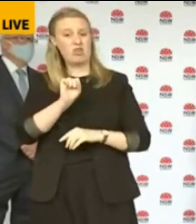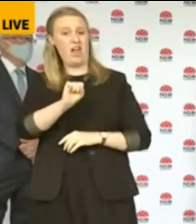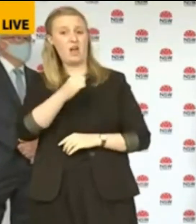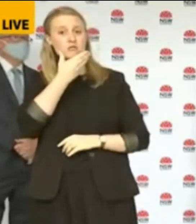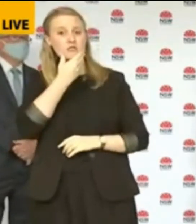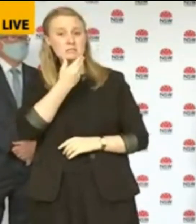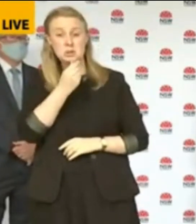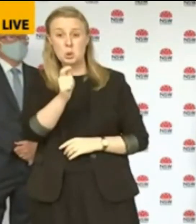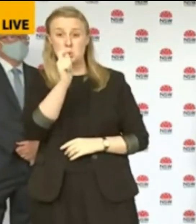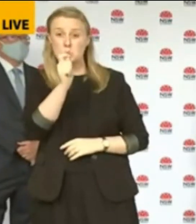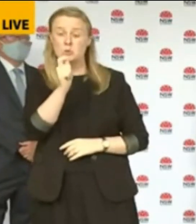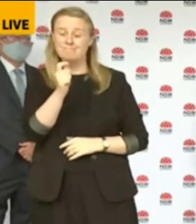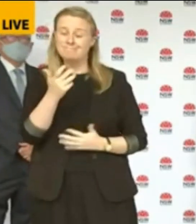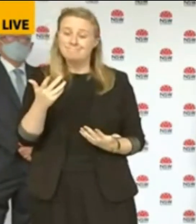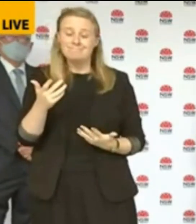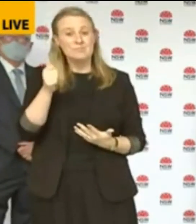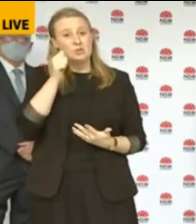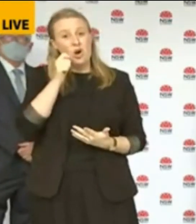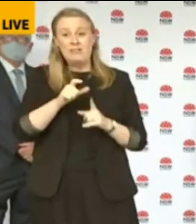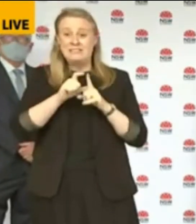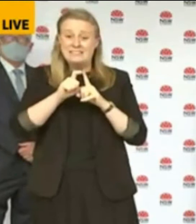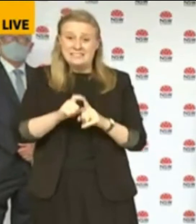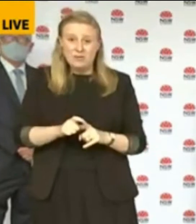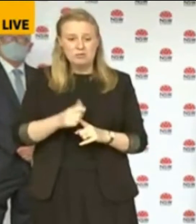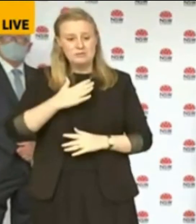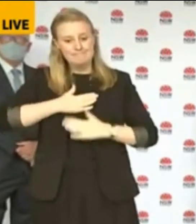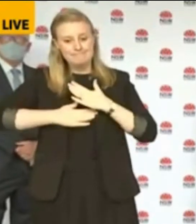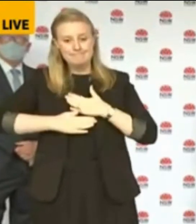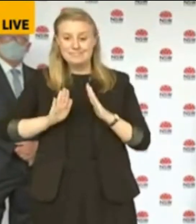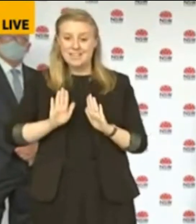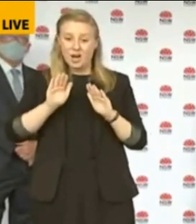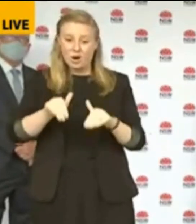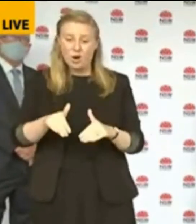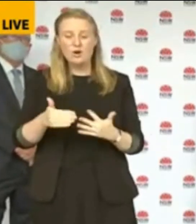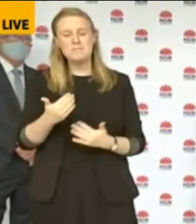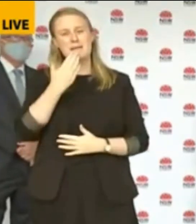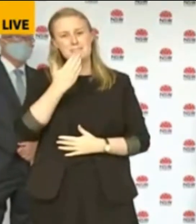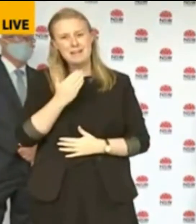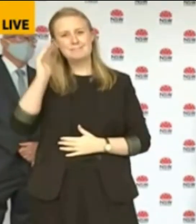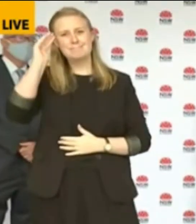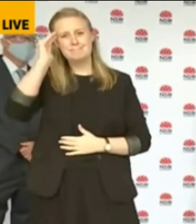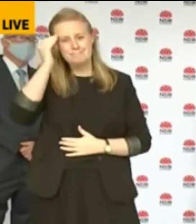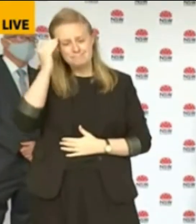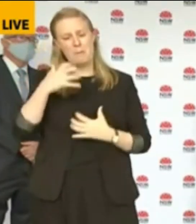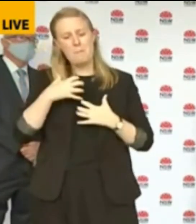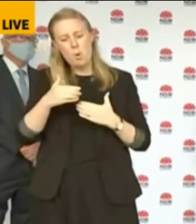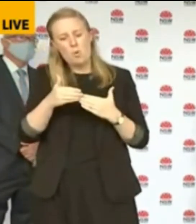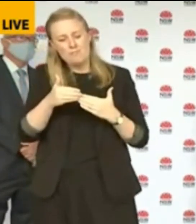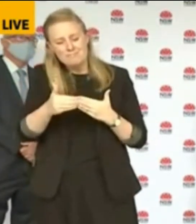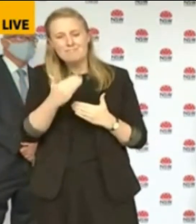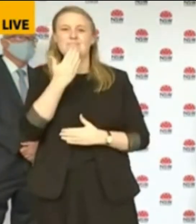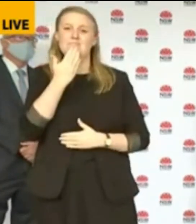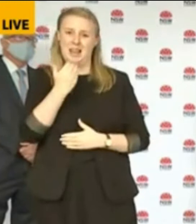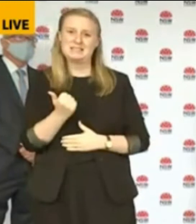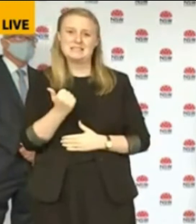is our point that we're doing this to protect everyone long term, and that is why we'll continue with those restrictions in